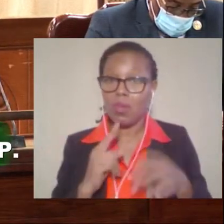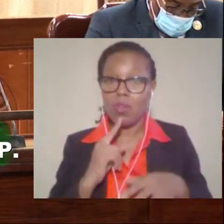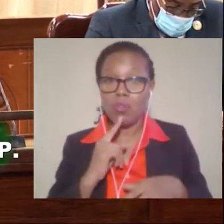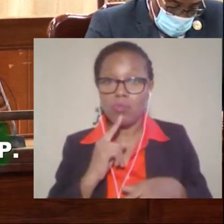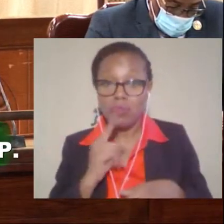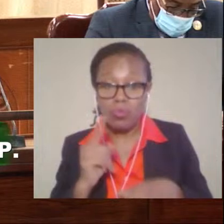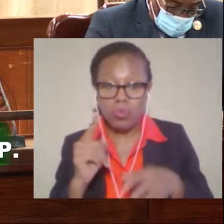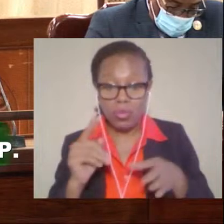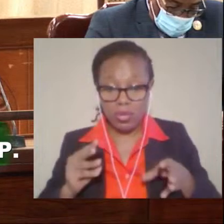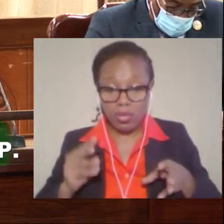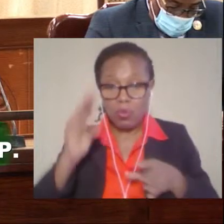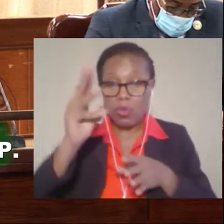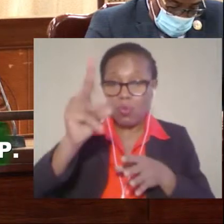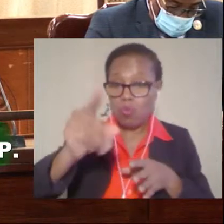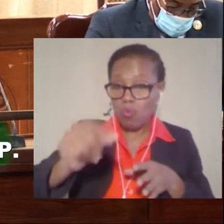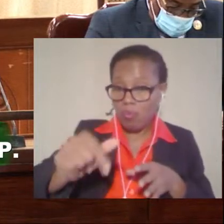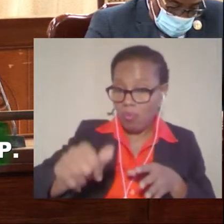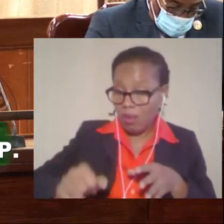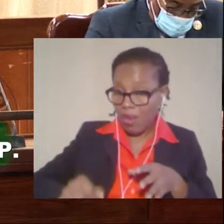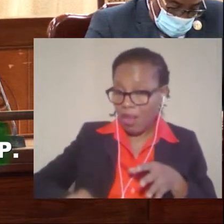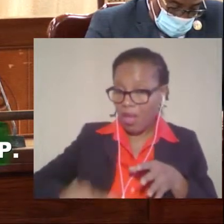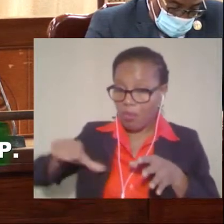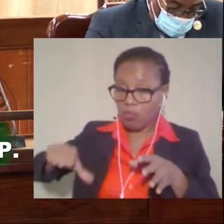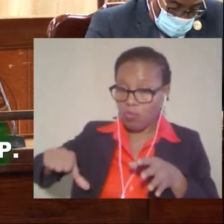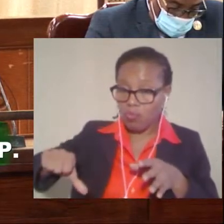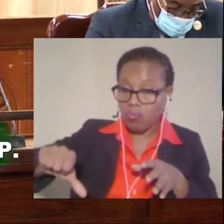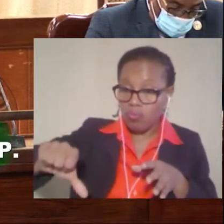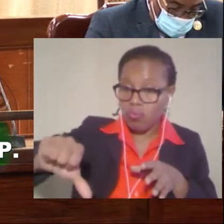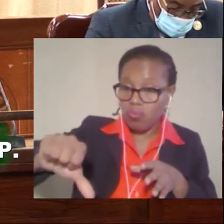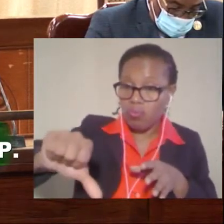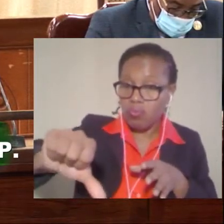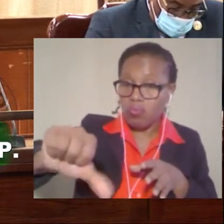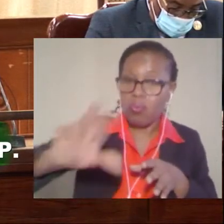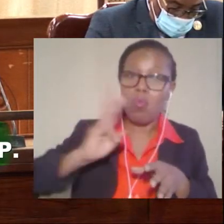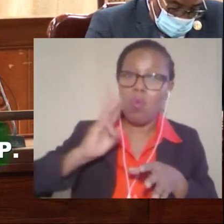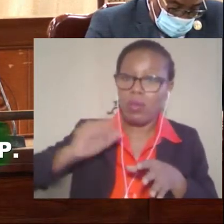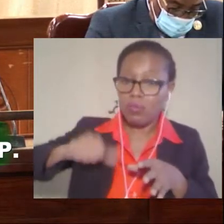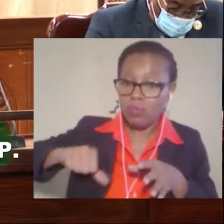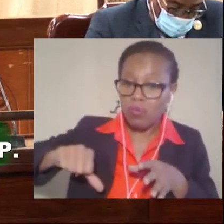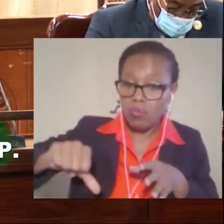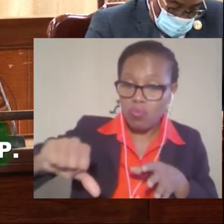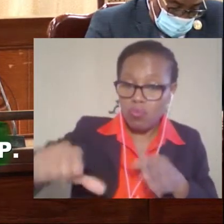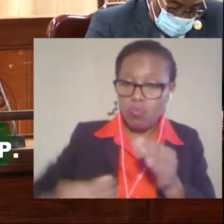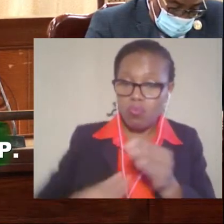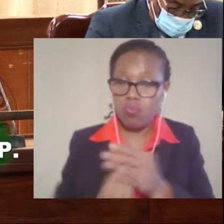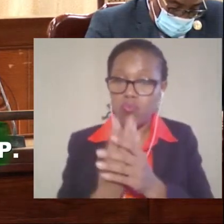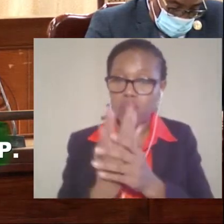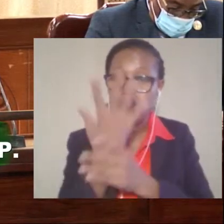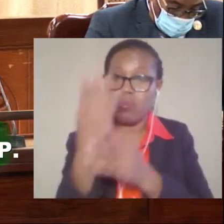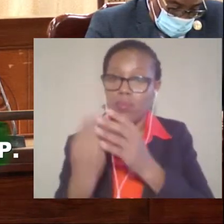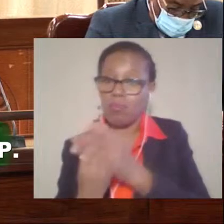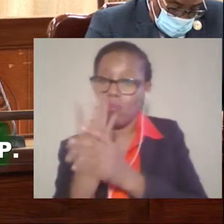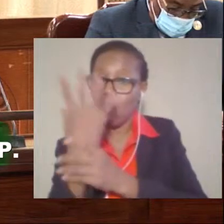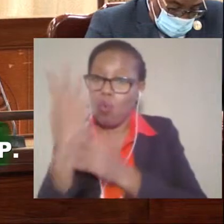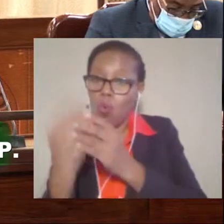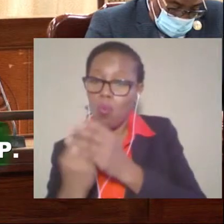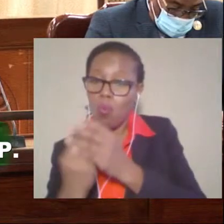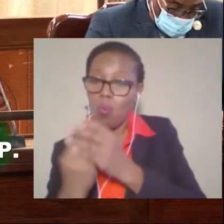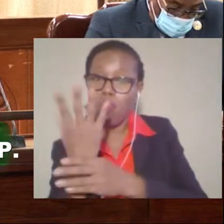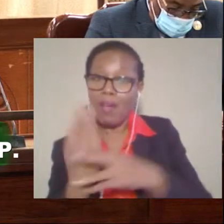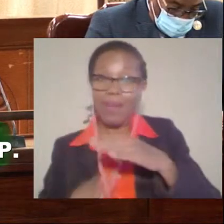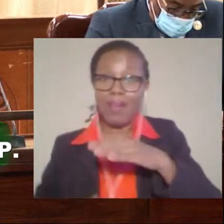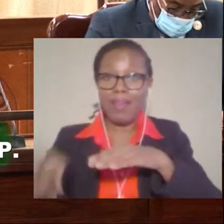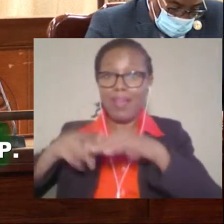terms of agricultural output in Barbados? Are we really producing more? Or is